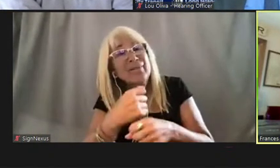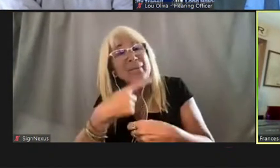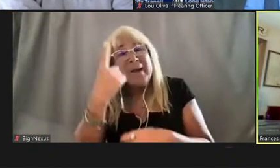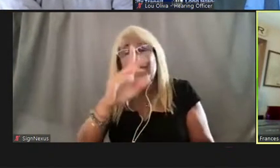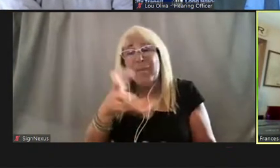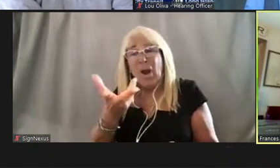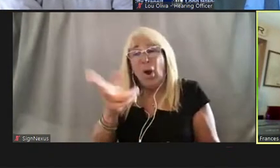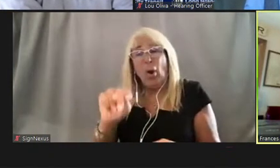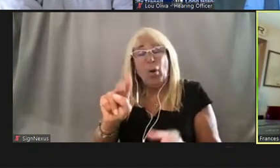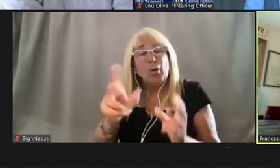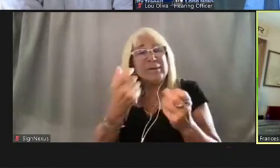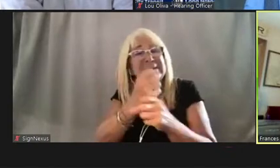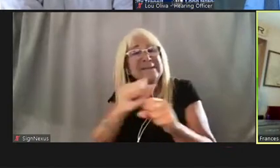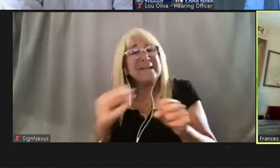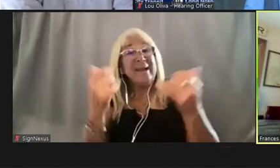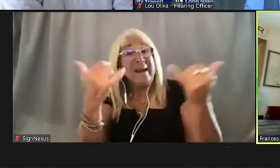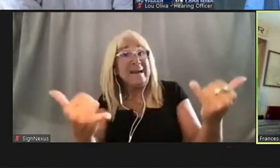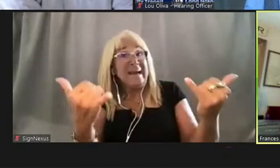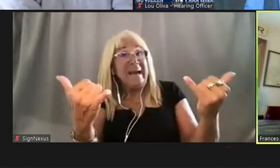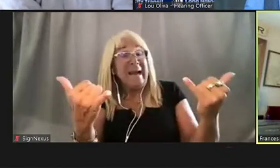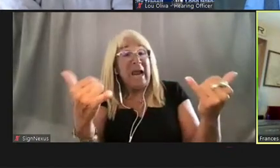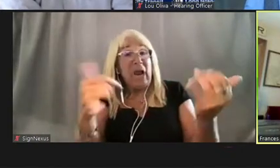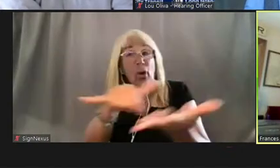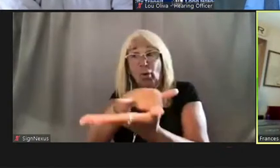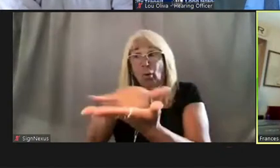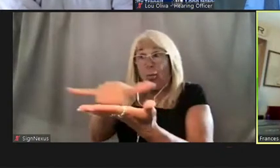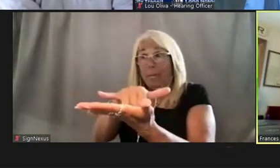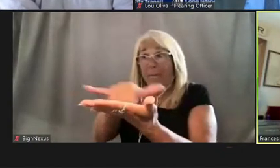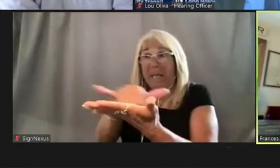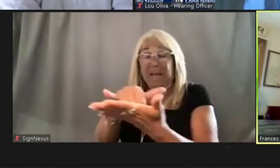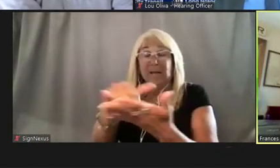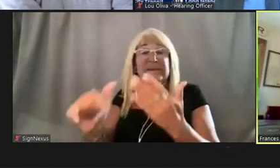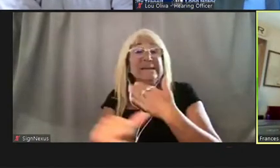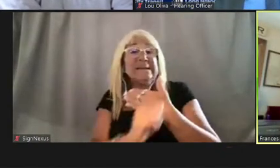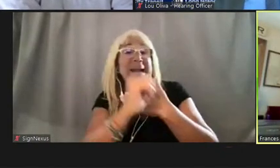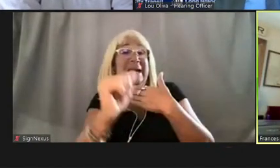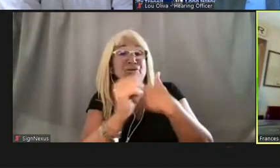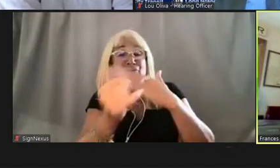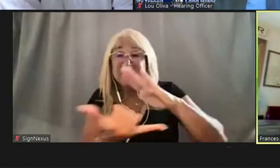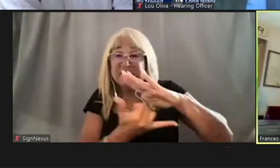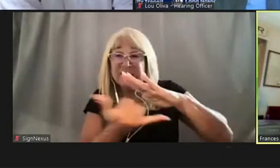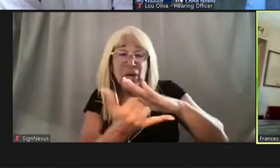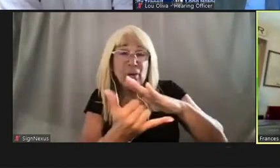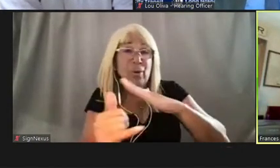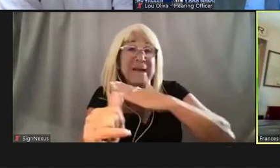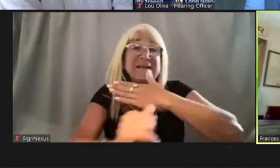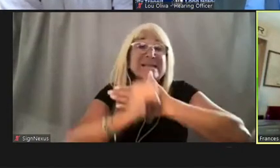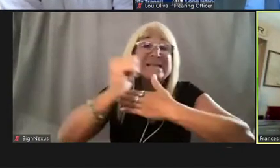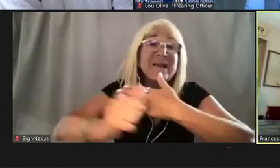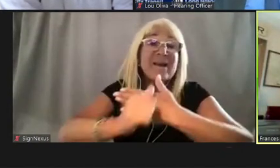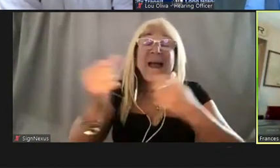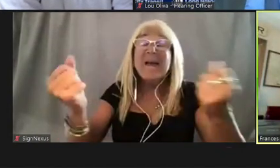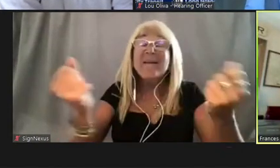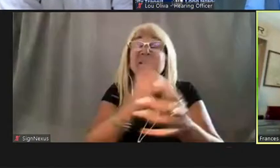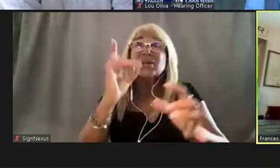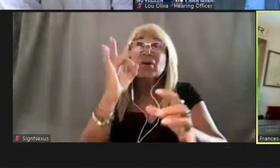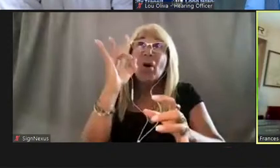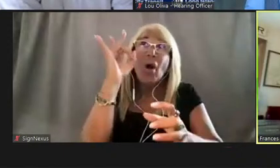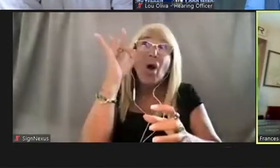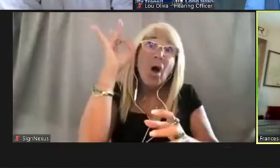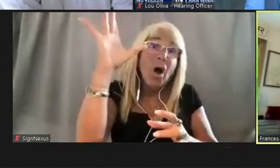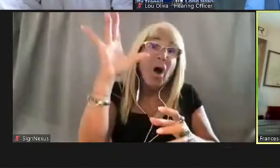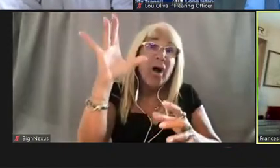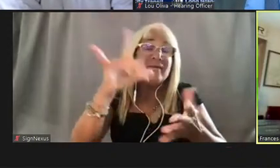safety right now the city is dangerous the Subways are dangerous everything is a nightmare in the city and